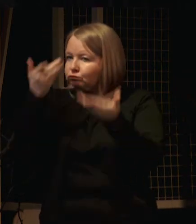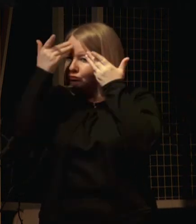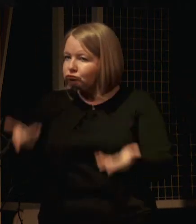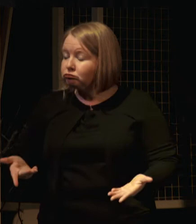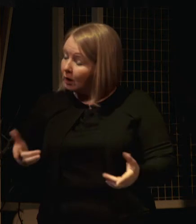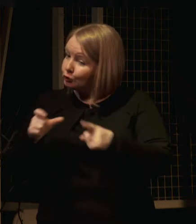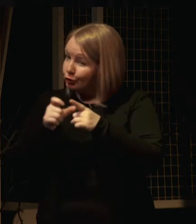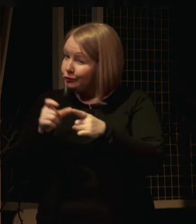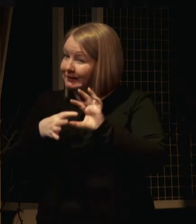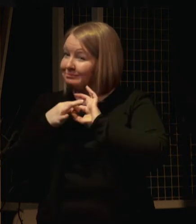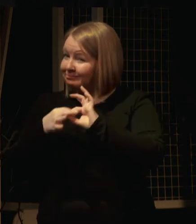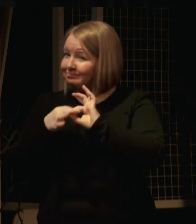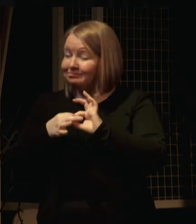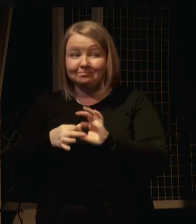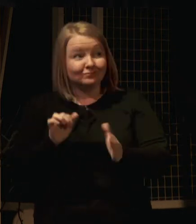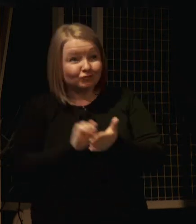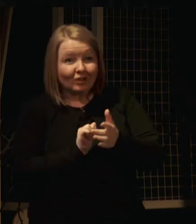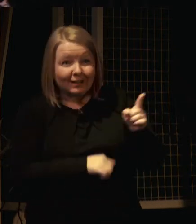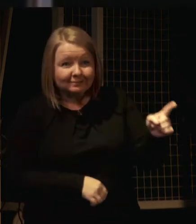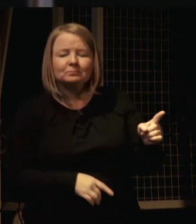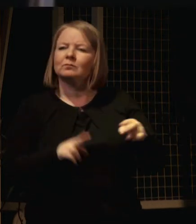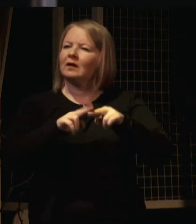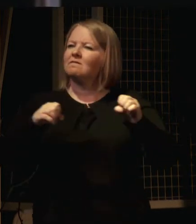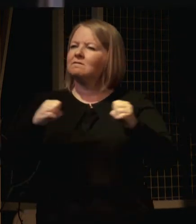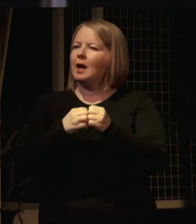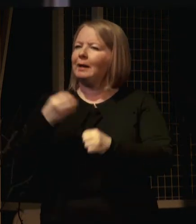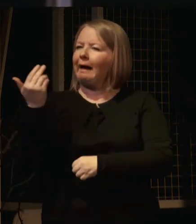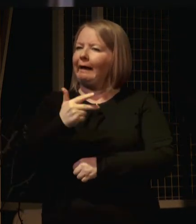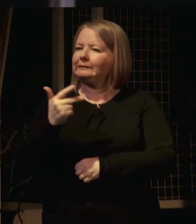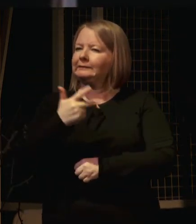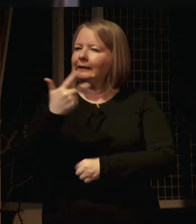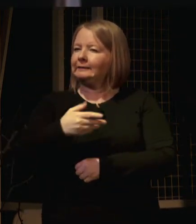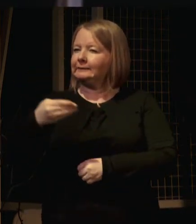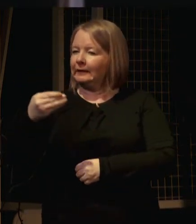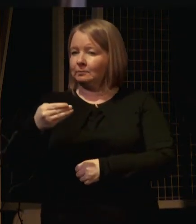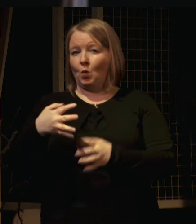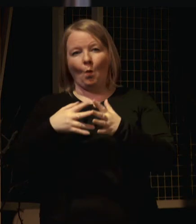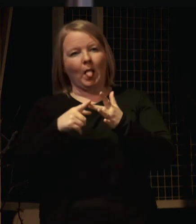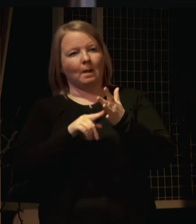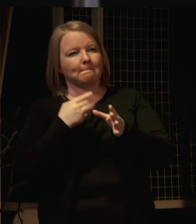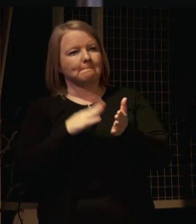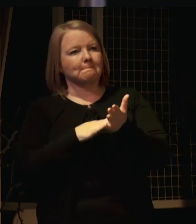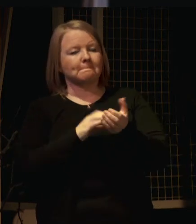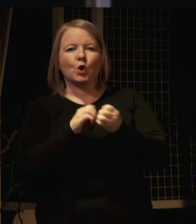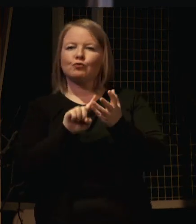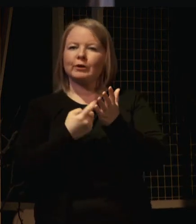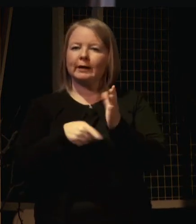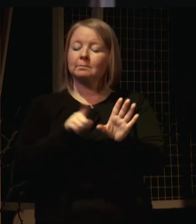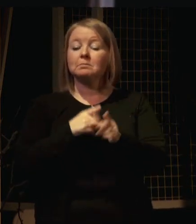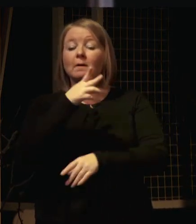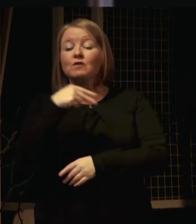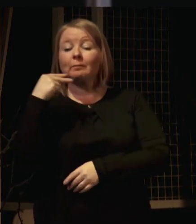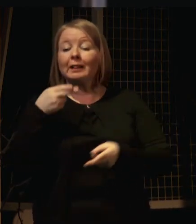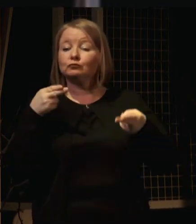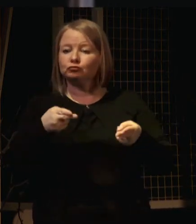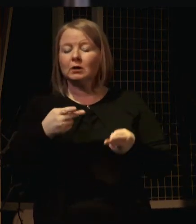Dundee connection with Jack the Ripper, isn't there? In February of 1889, this lad called William Burry rocks up to the police station on Bell Street to go and report